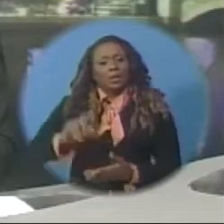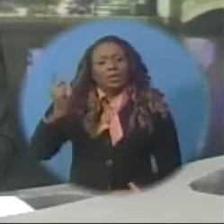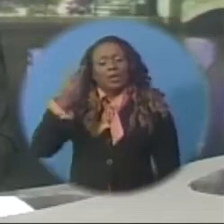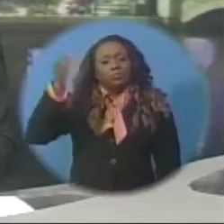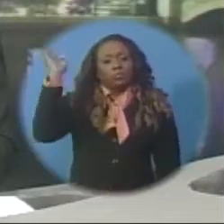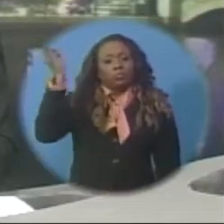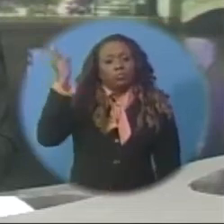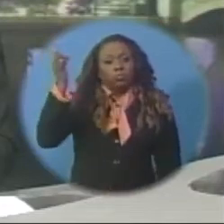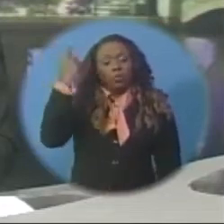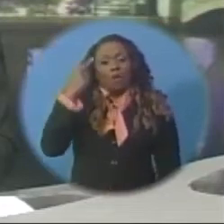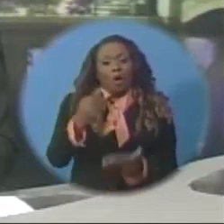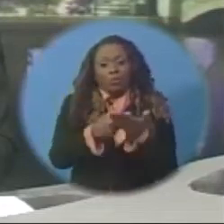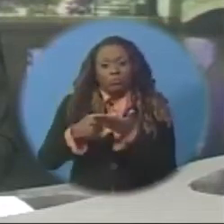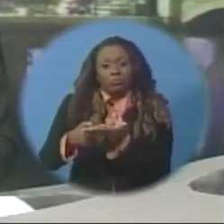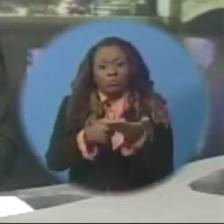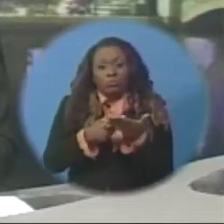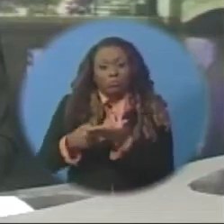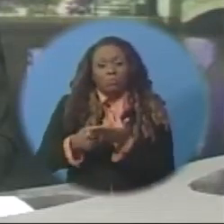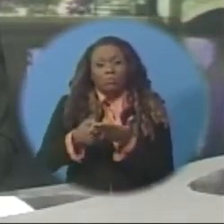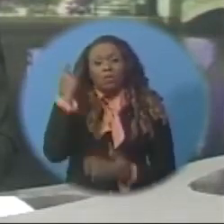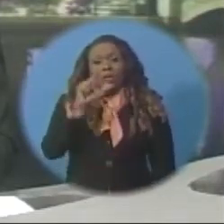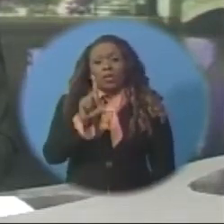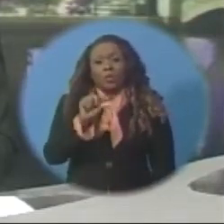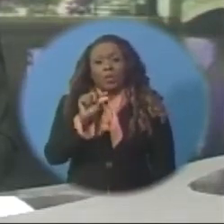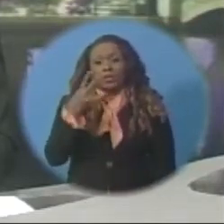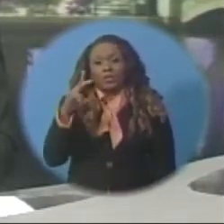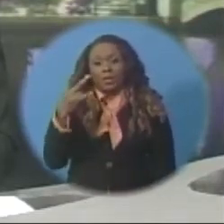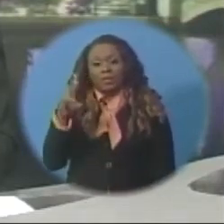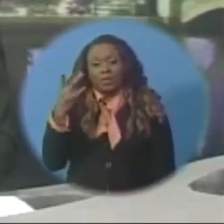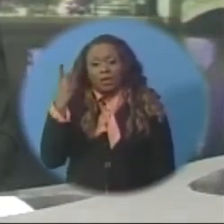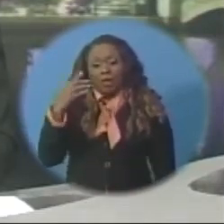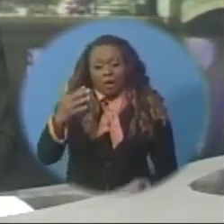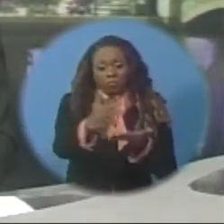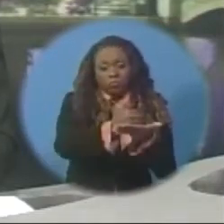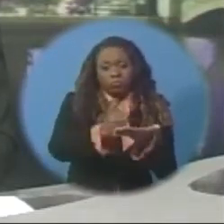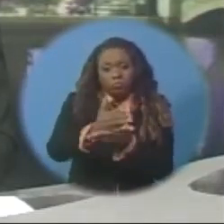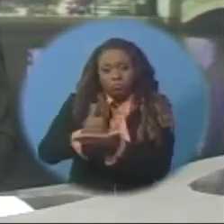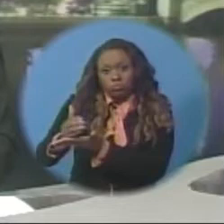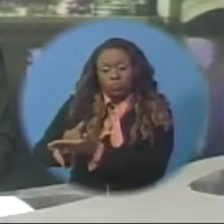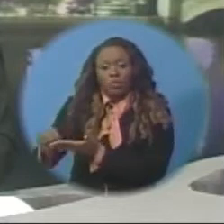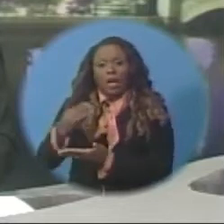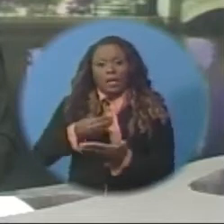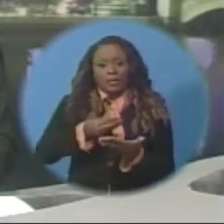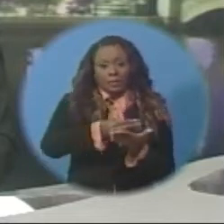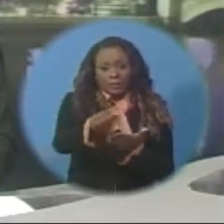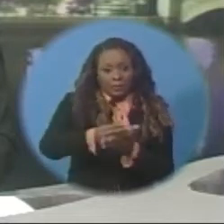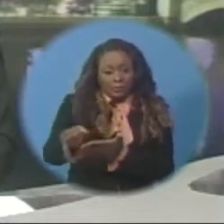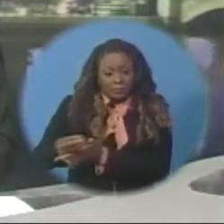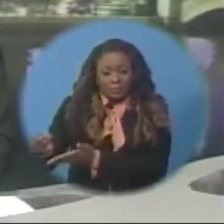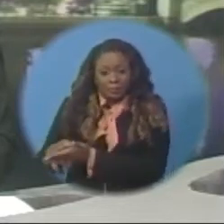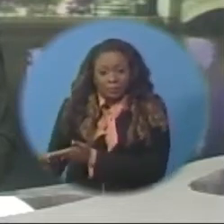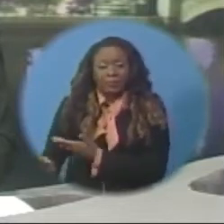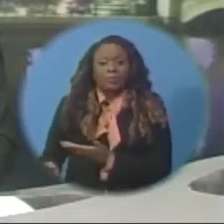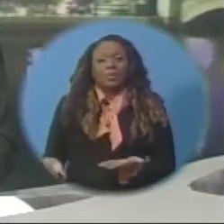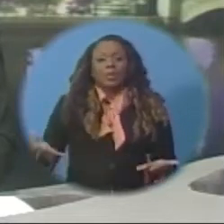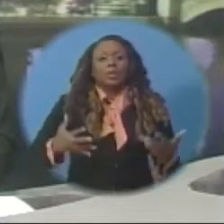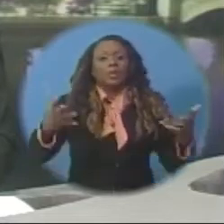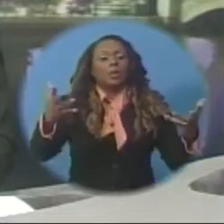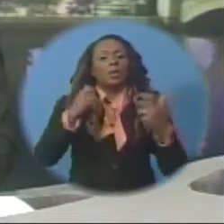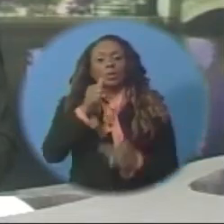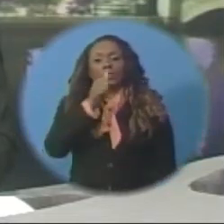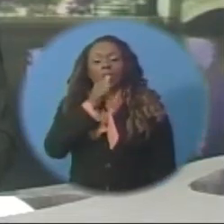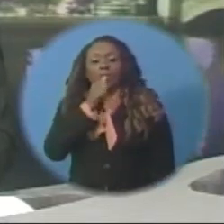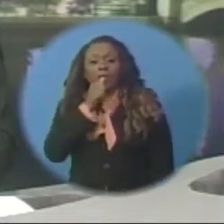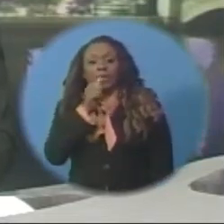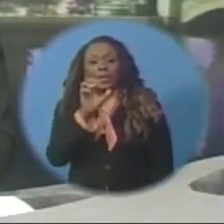2017 appropriation bill and estimates of revenue and expenditure, Mr. Sinclair called on private sector bodies to impress on